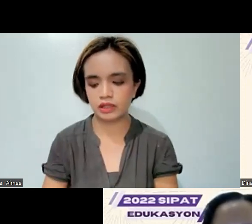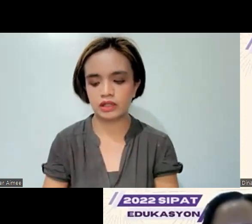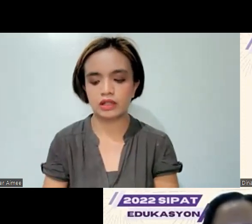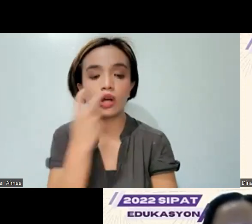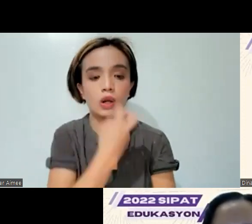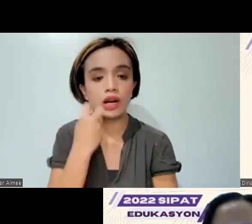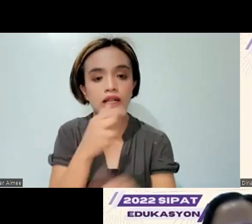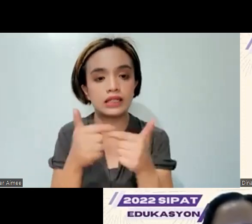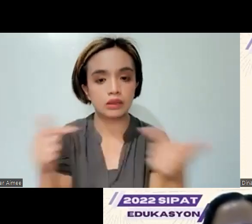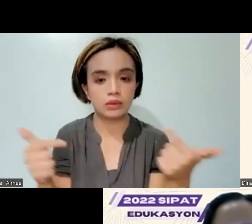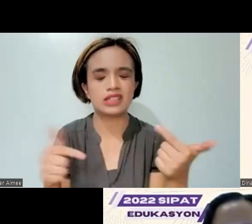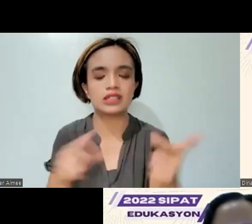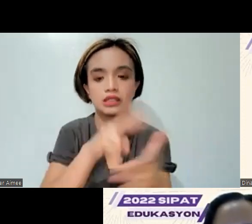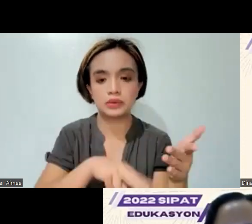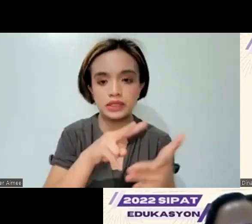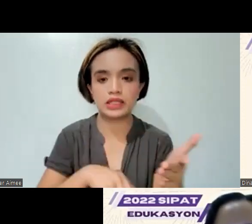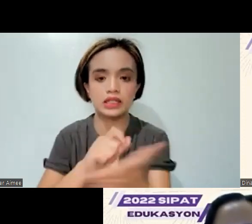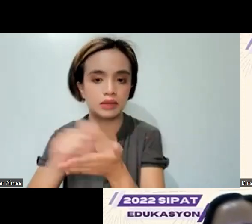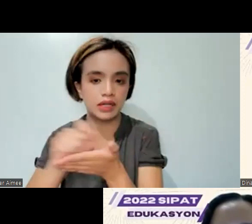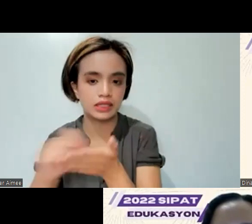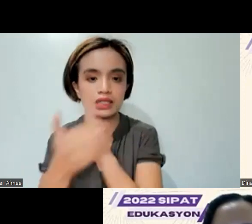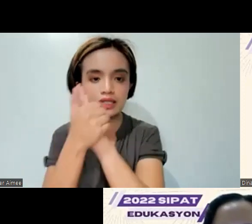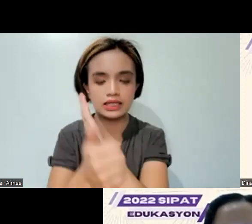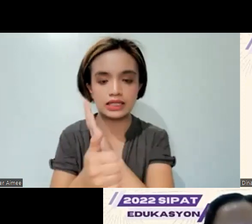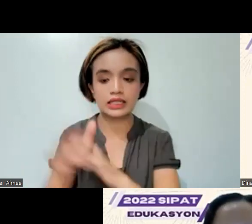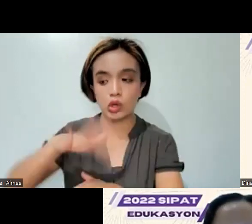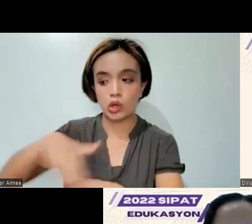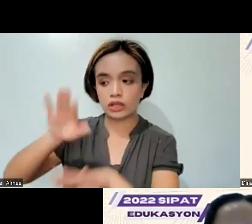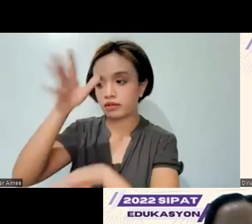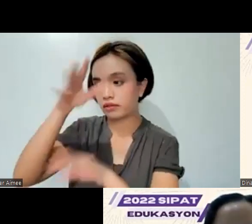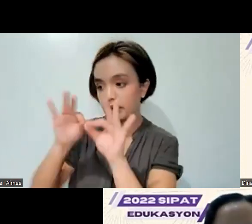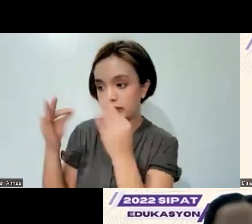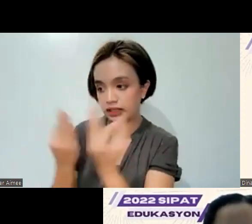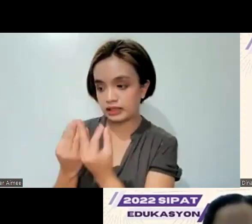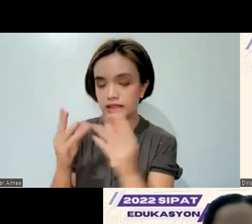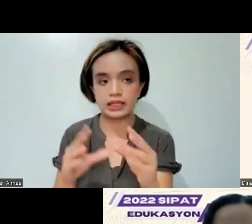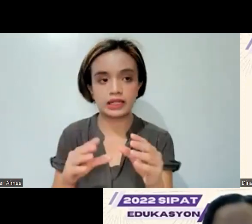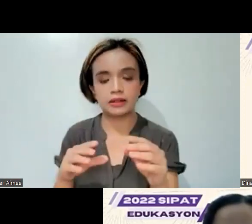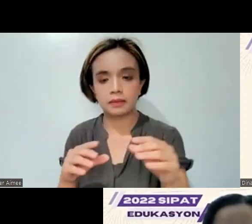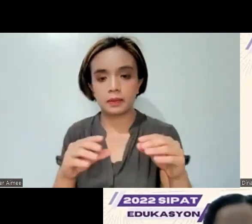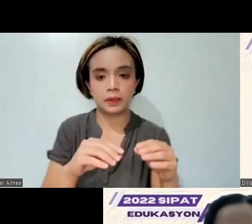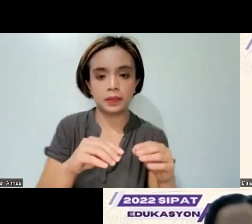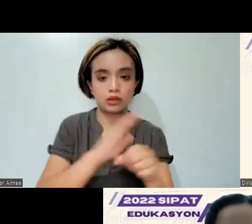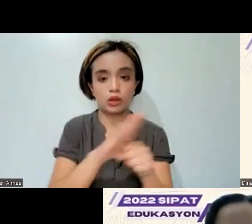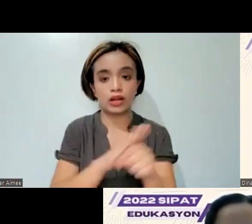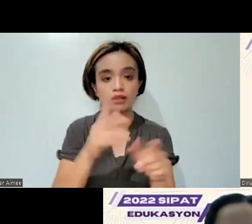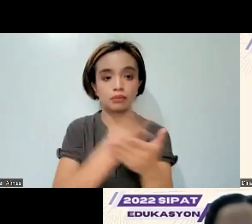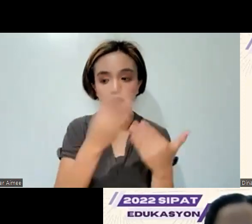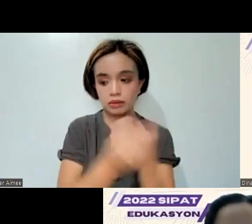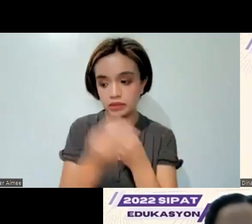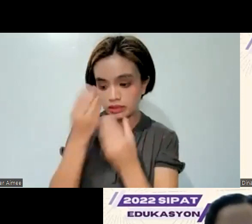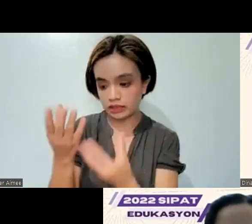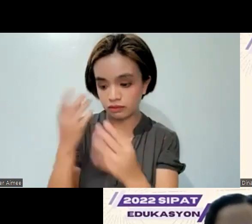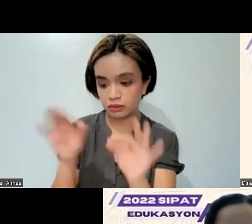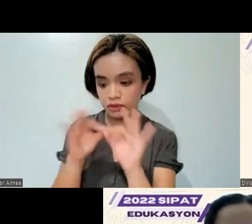of students, of course, these families would provide these local programs with information. And this information,